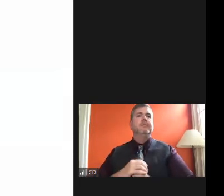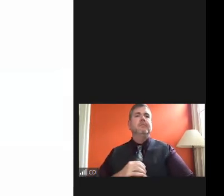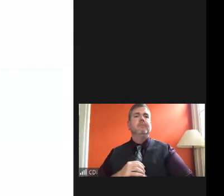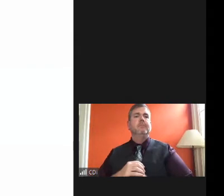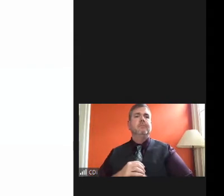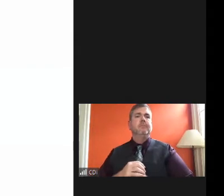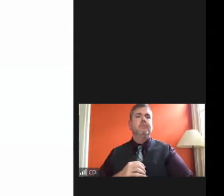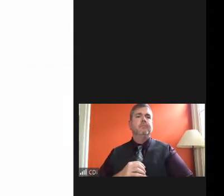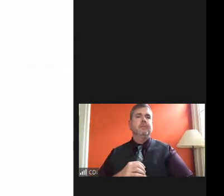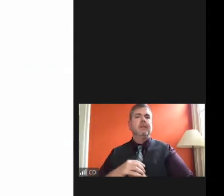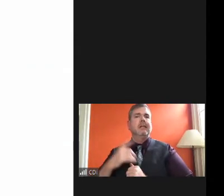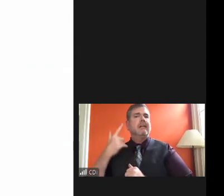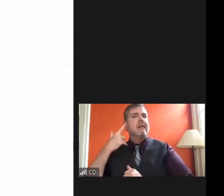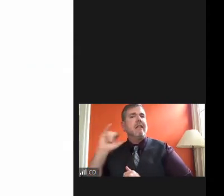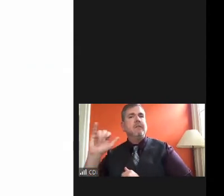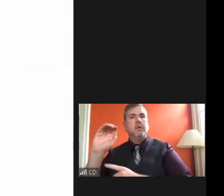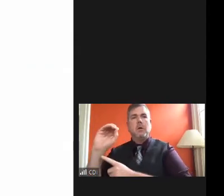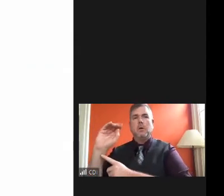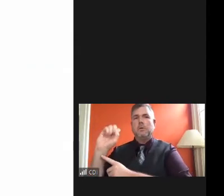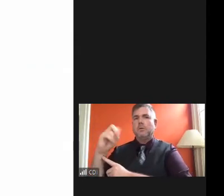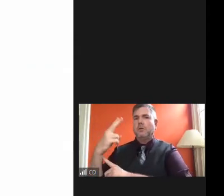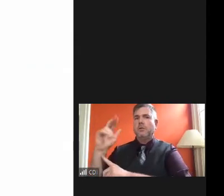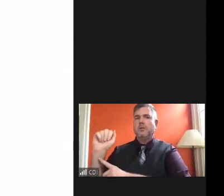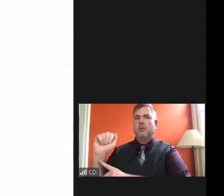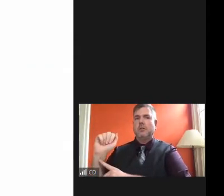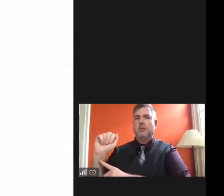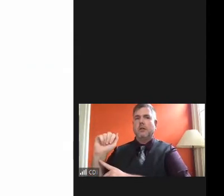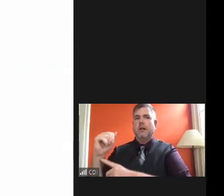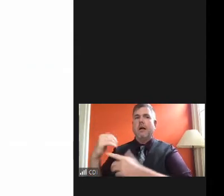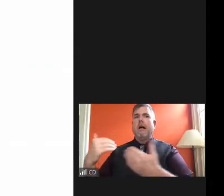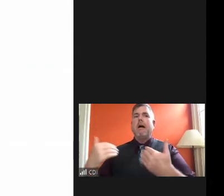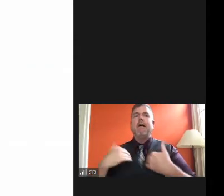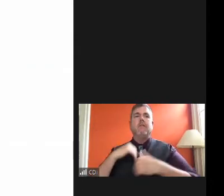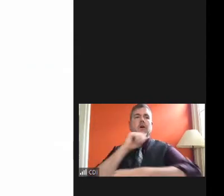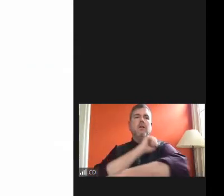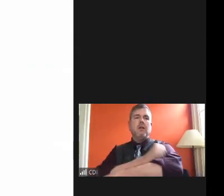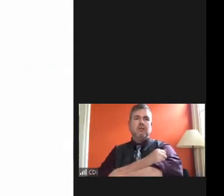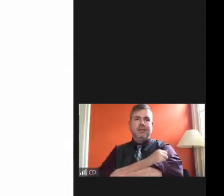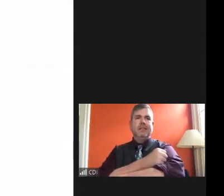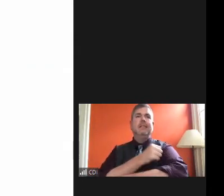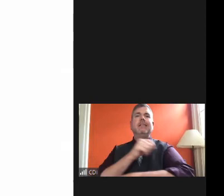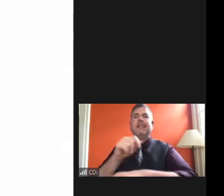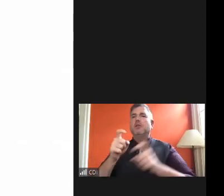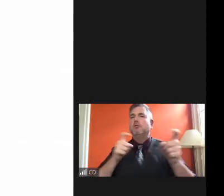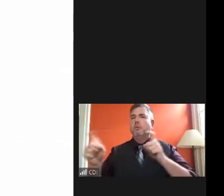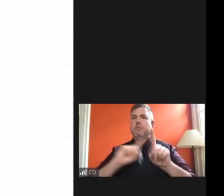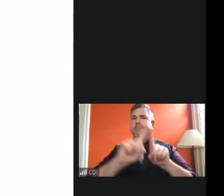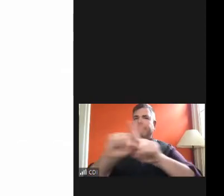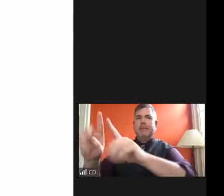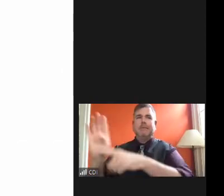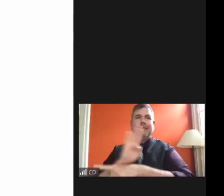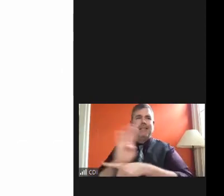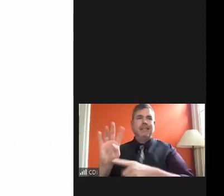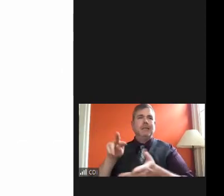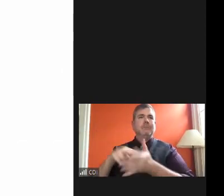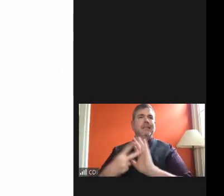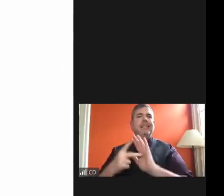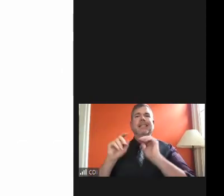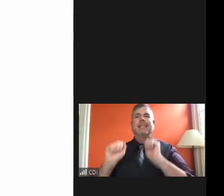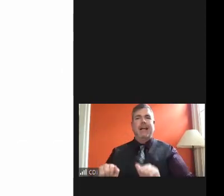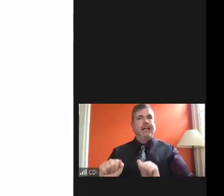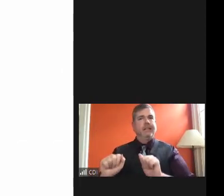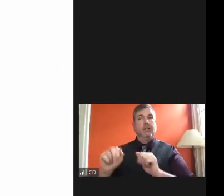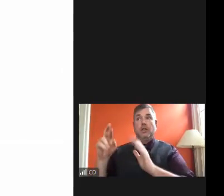regulatory authority over businesses of different types and can use that to enforce. So ABC could suspend a liquor